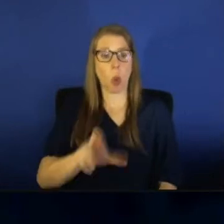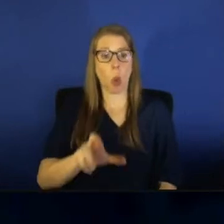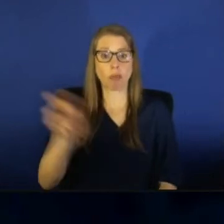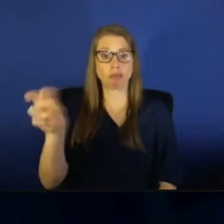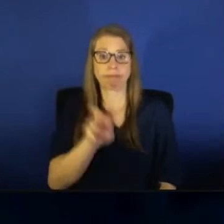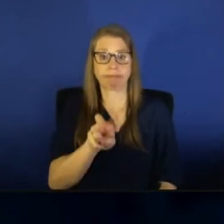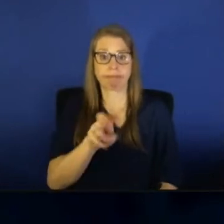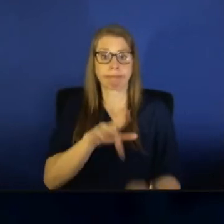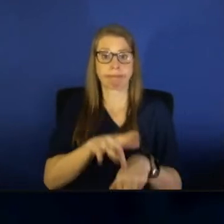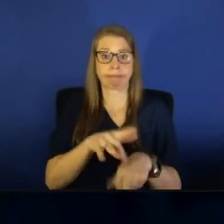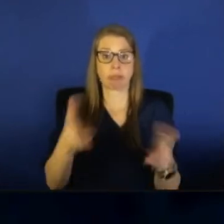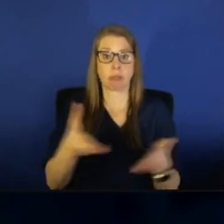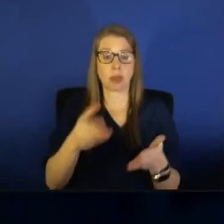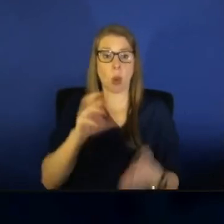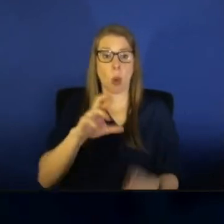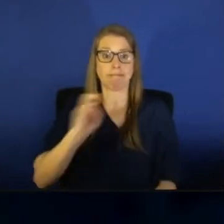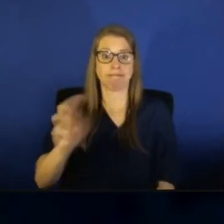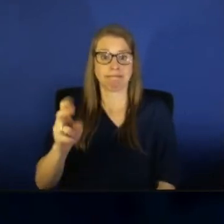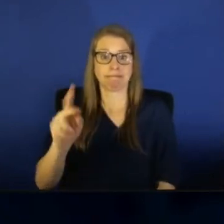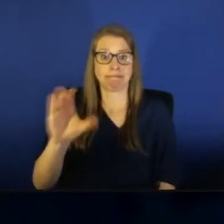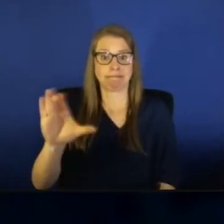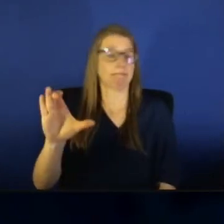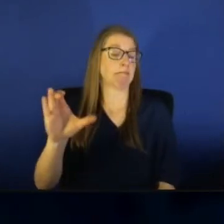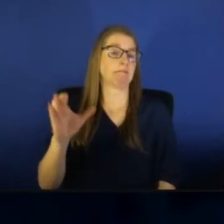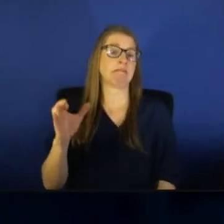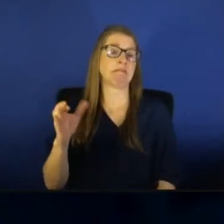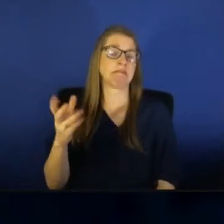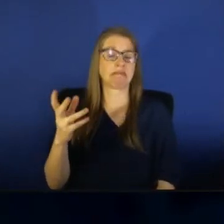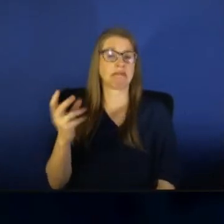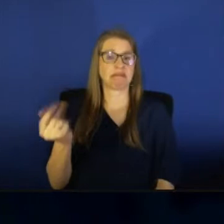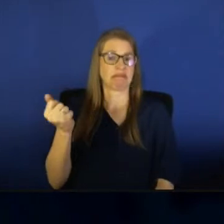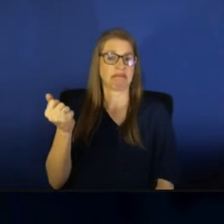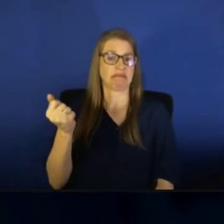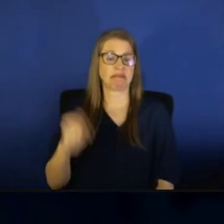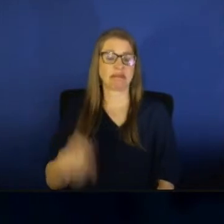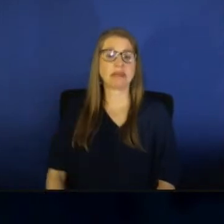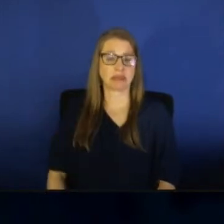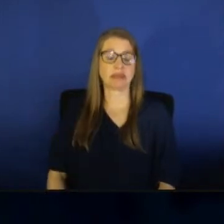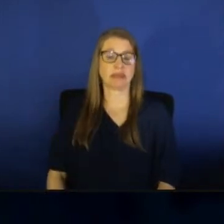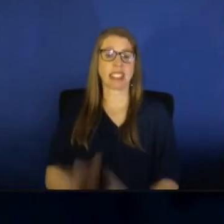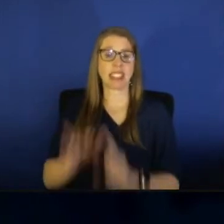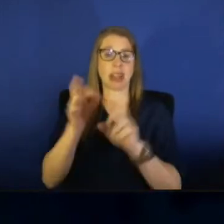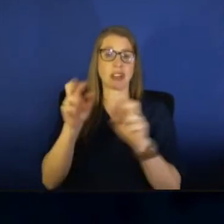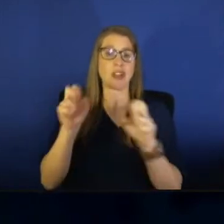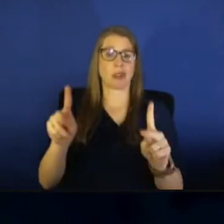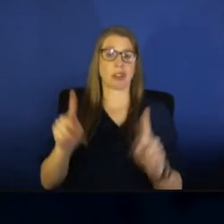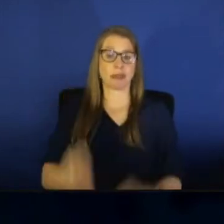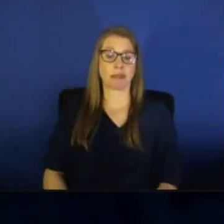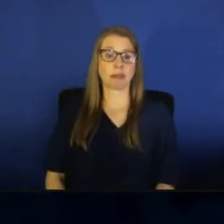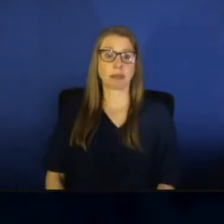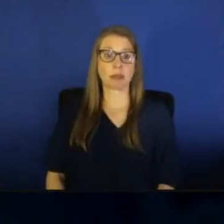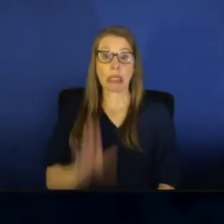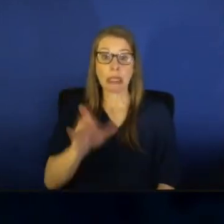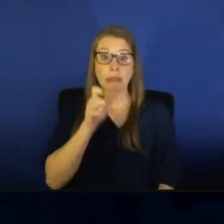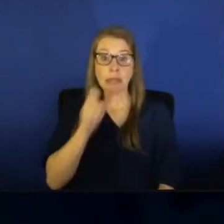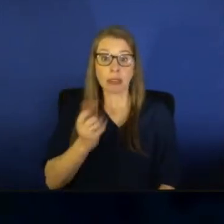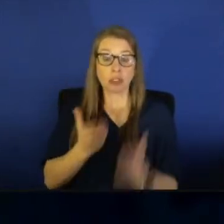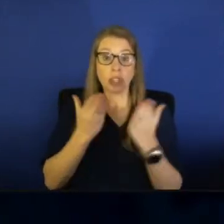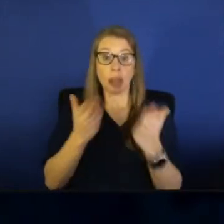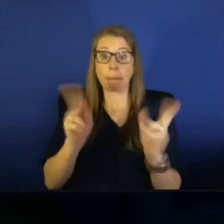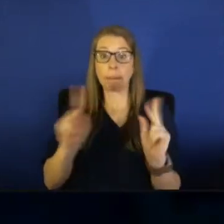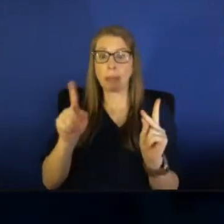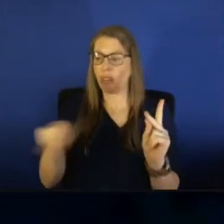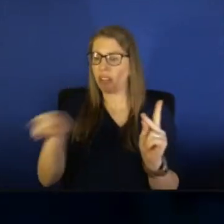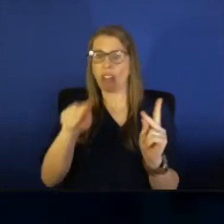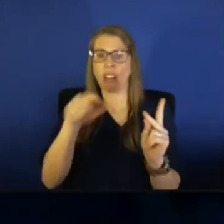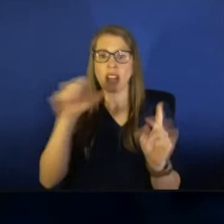town or a quick trip over to Kansas City, which is a pretty special opportunity. So I'm not suggest other people aren't doing a great